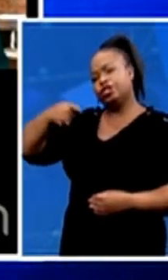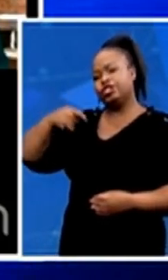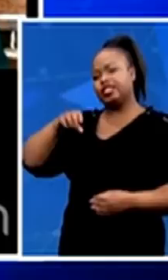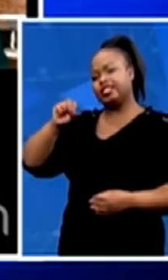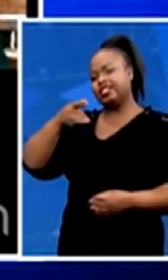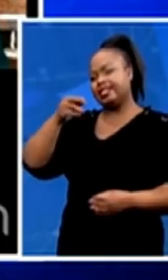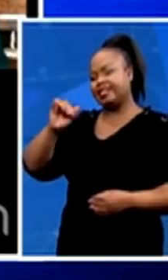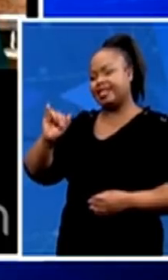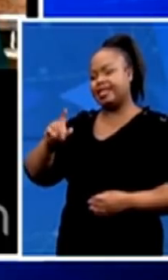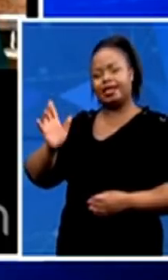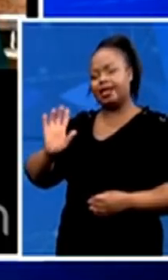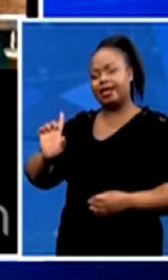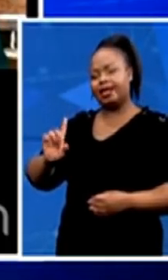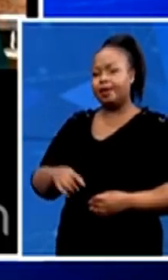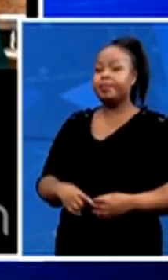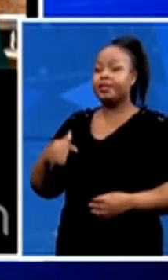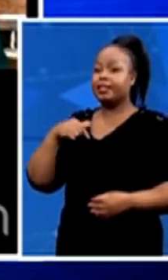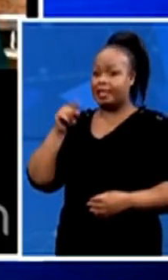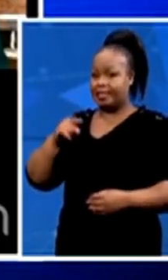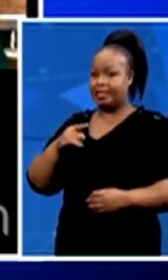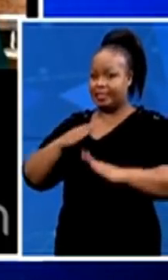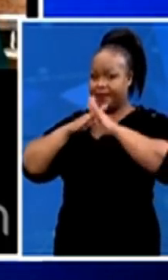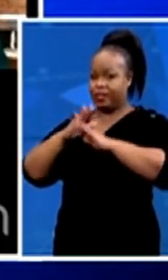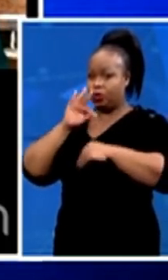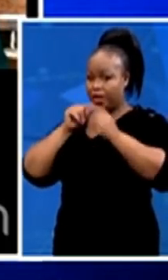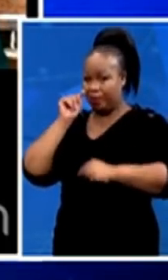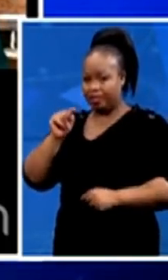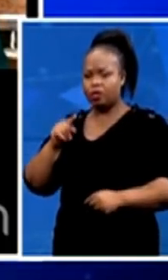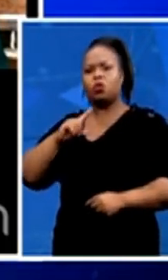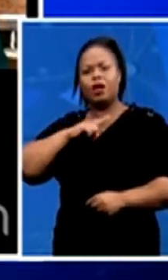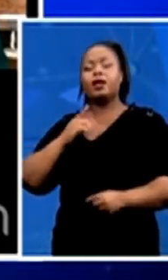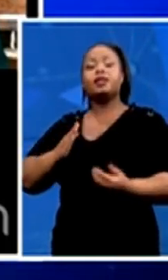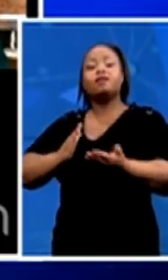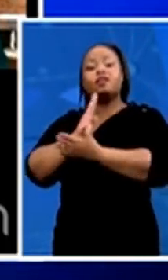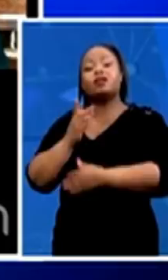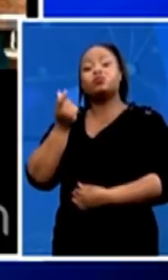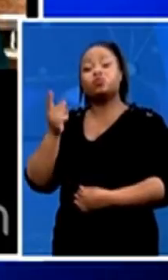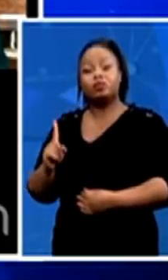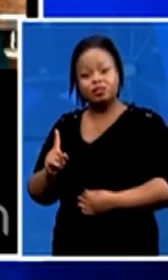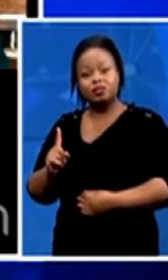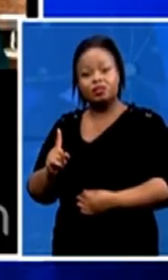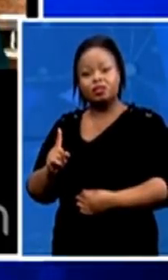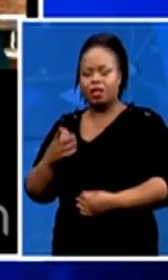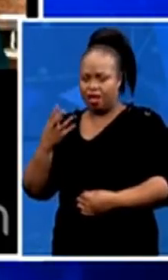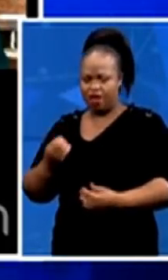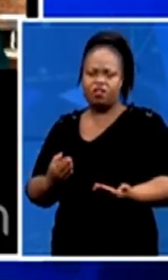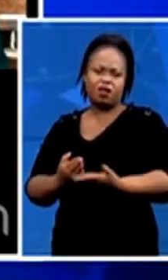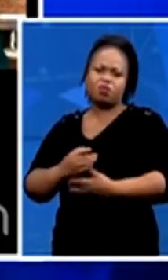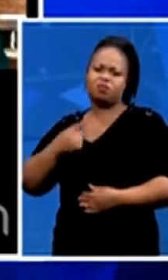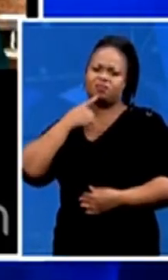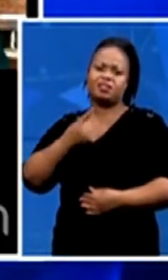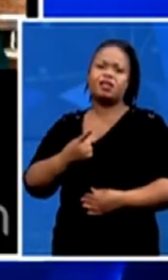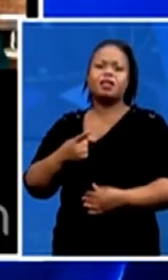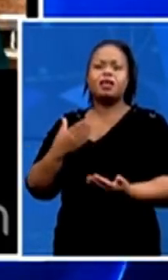that defendant you are talking about is entitled to do is to, as you put it, simply sit back on